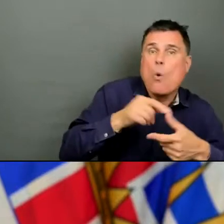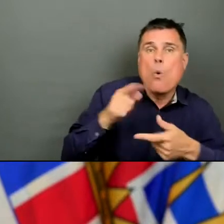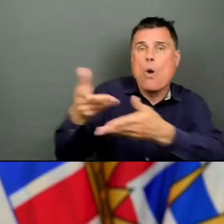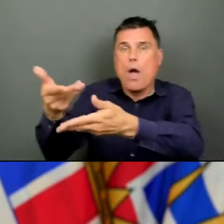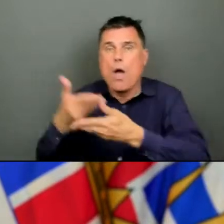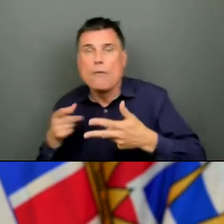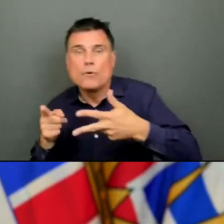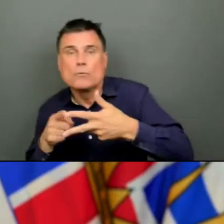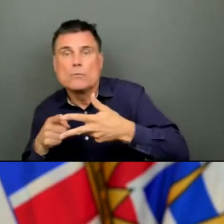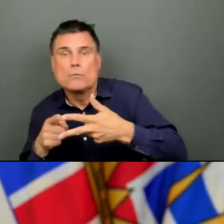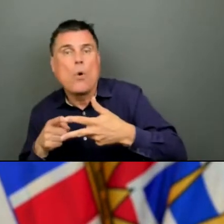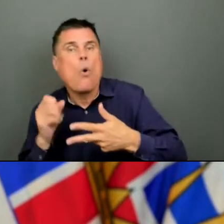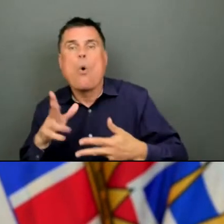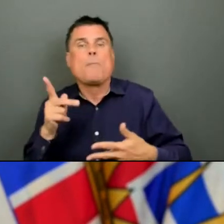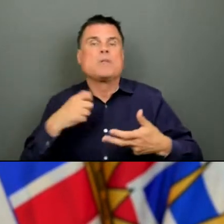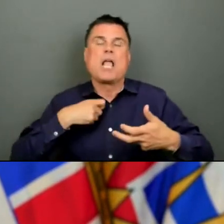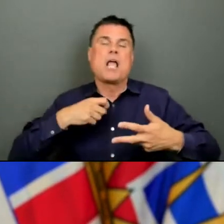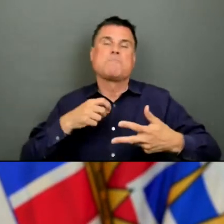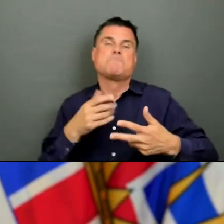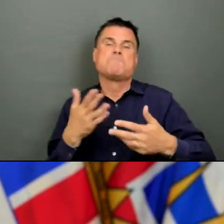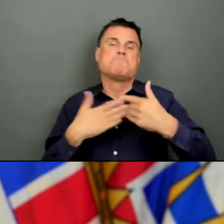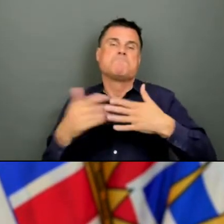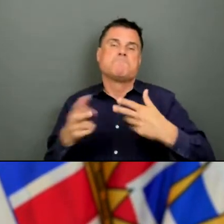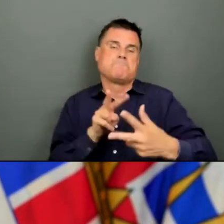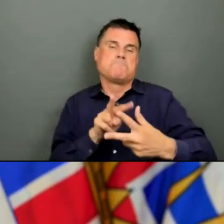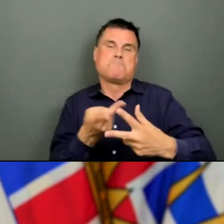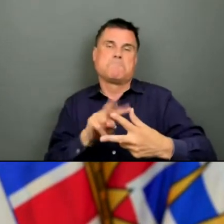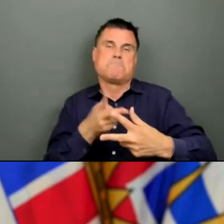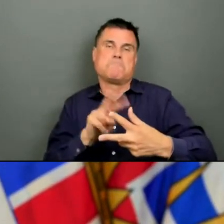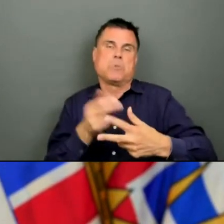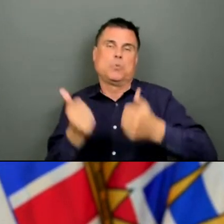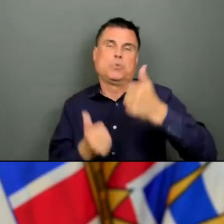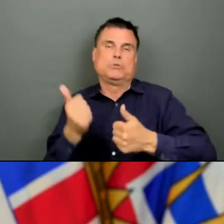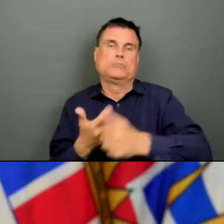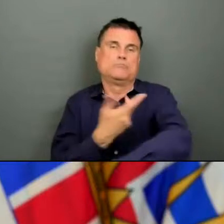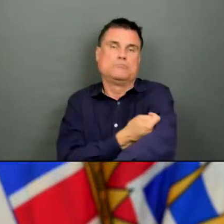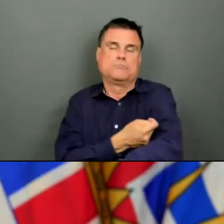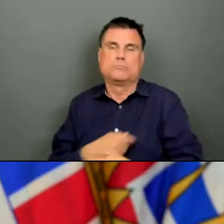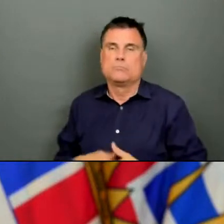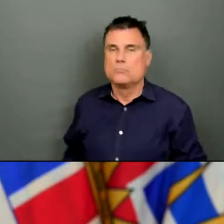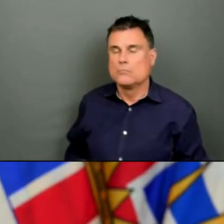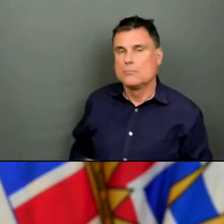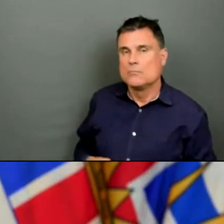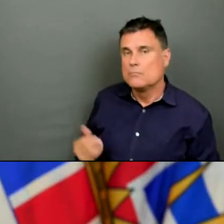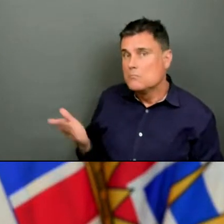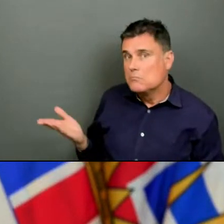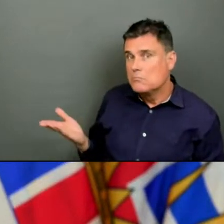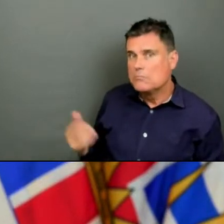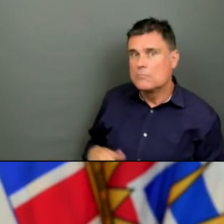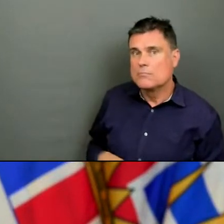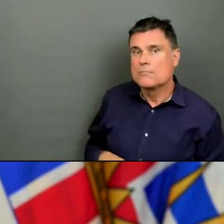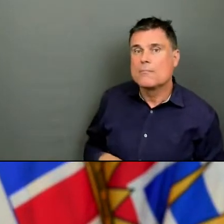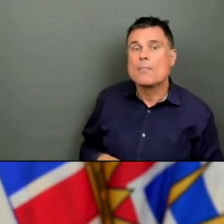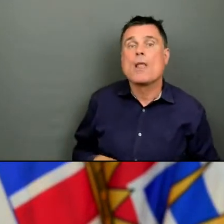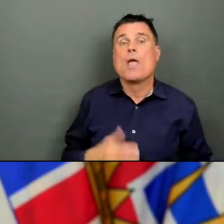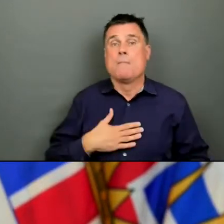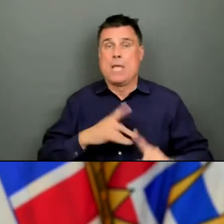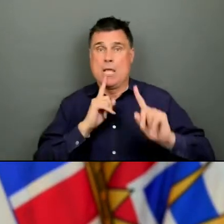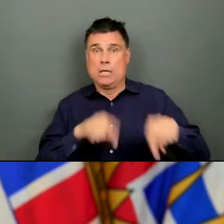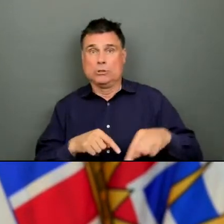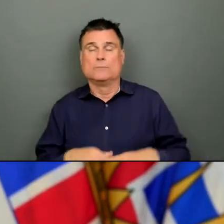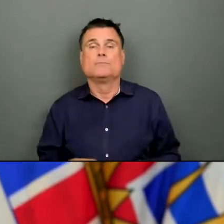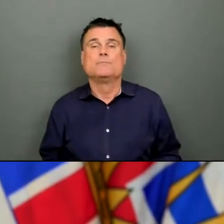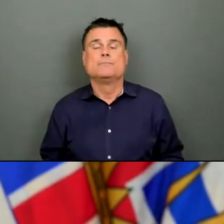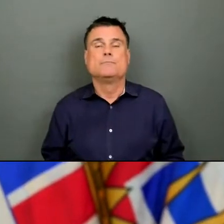the two mRNA vaccines as interchangeable? The bottom line is we have good, strong